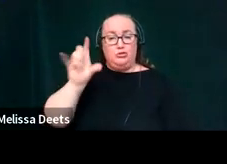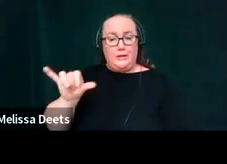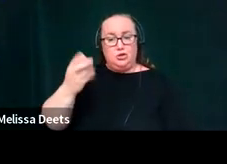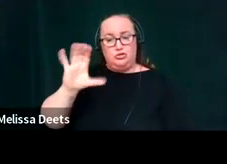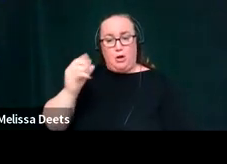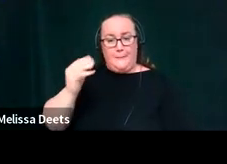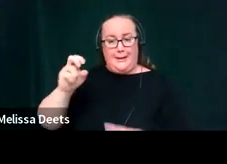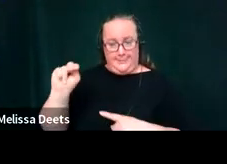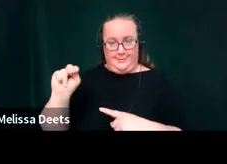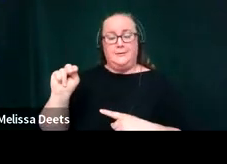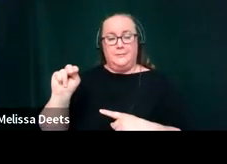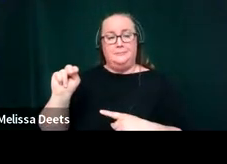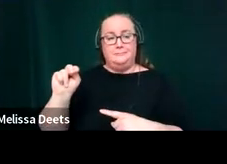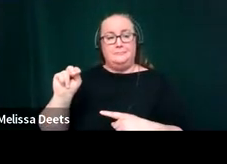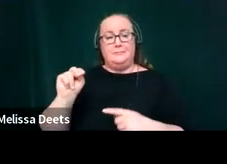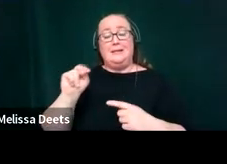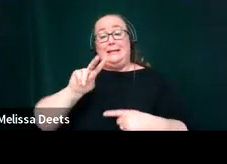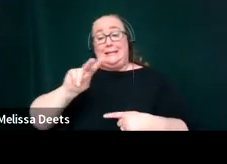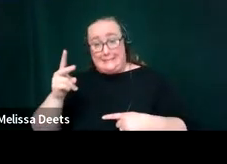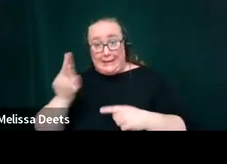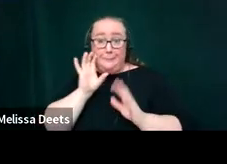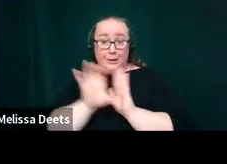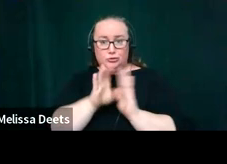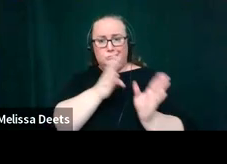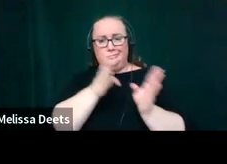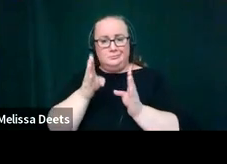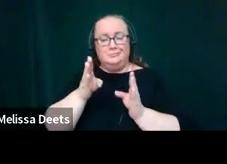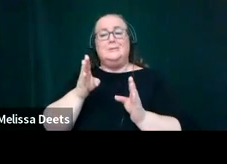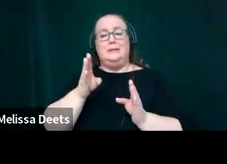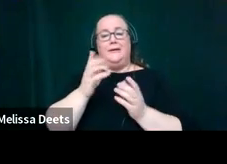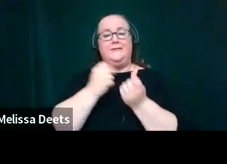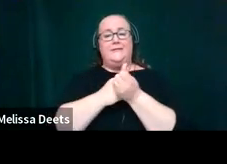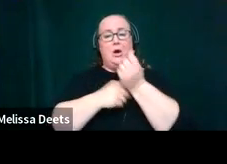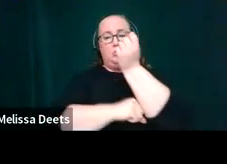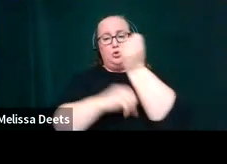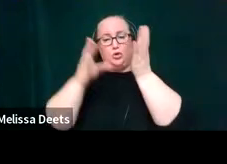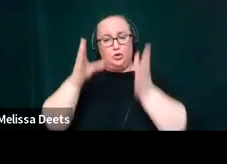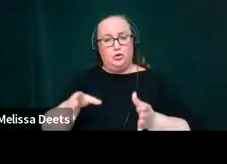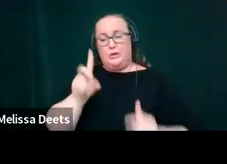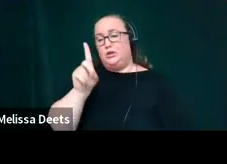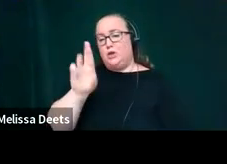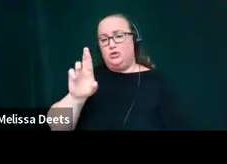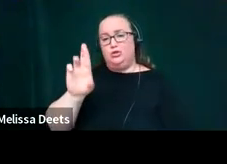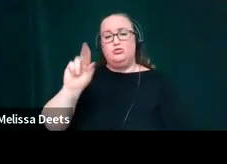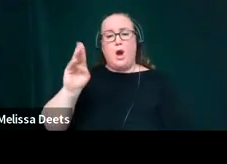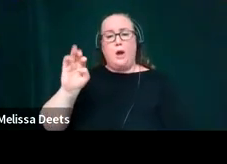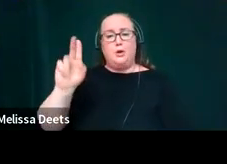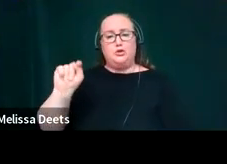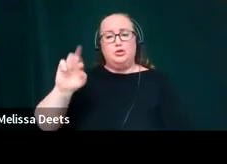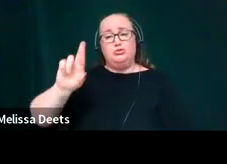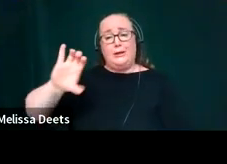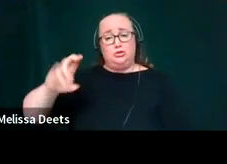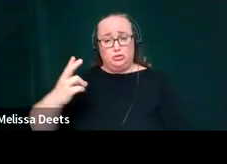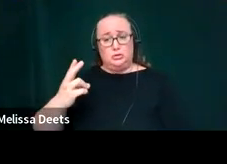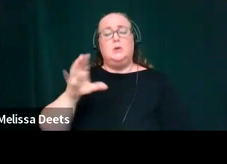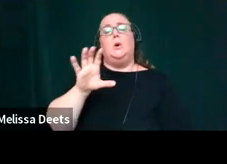is the founder of the foundation, world-renowned glaucoma specialist, Dr. Robert Rich. He is also a co-chair